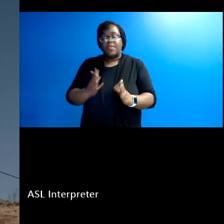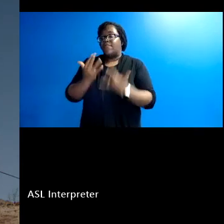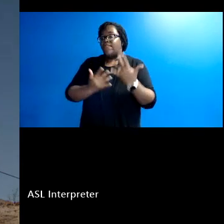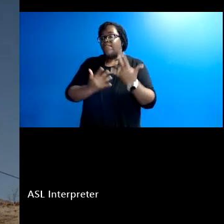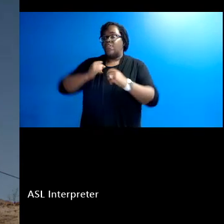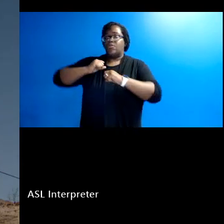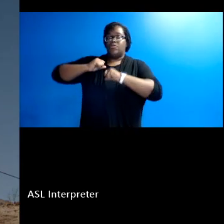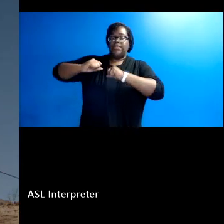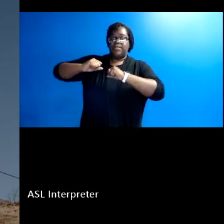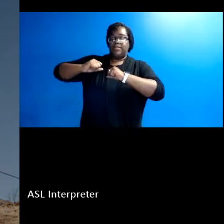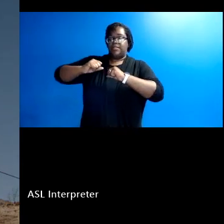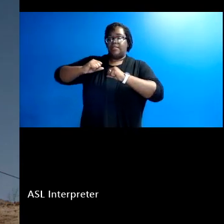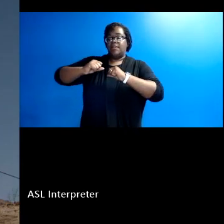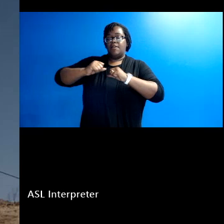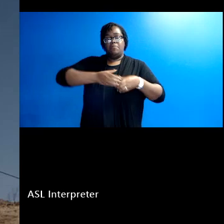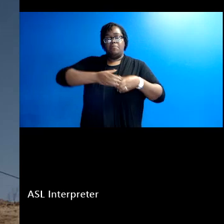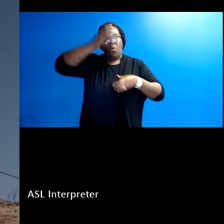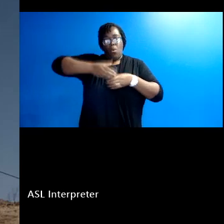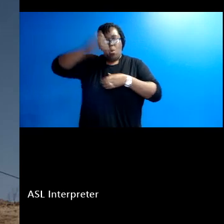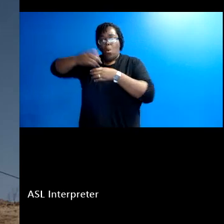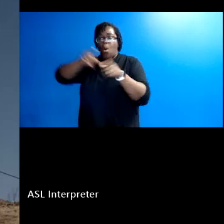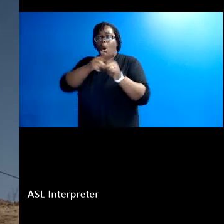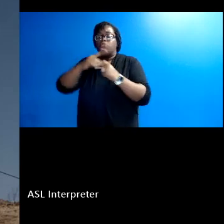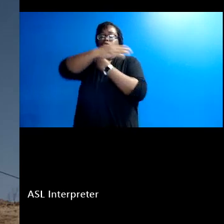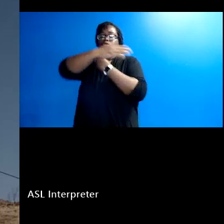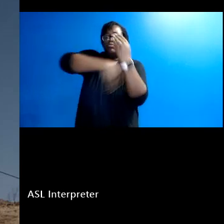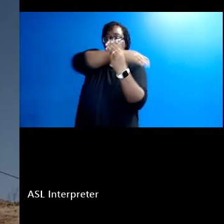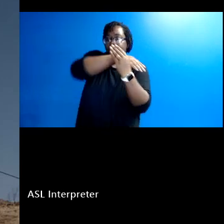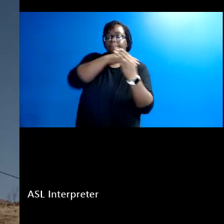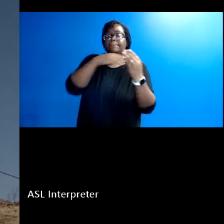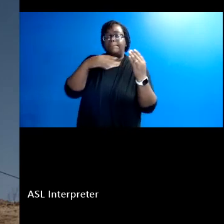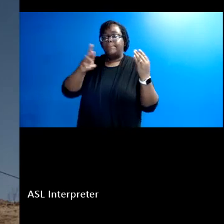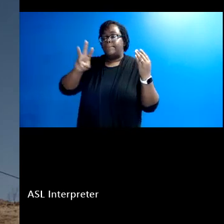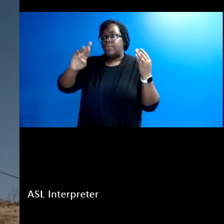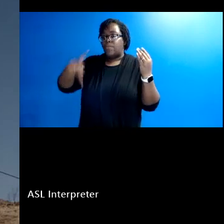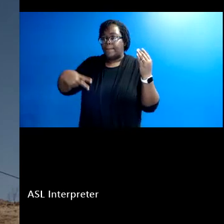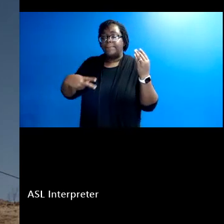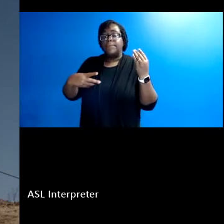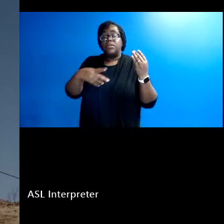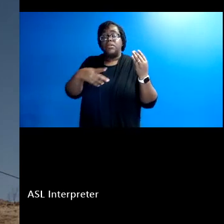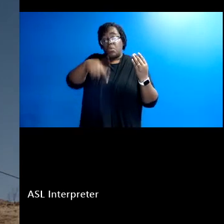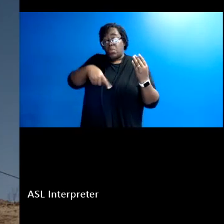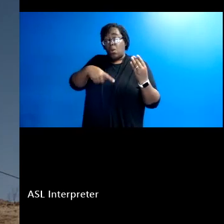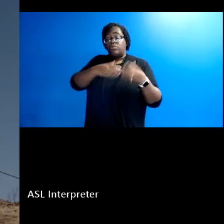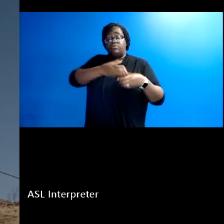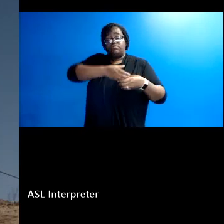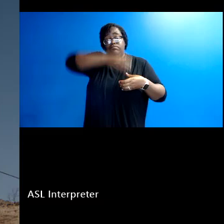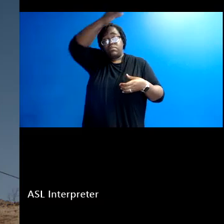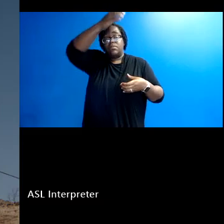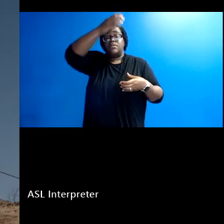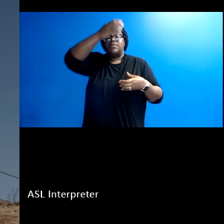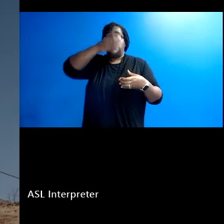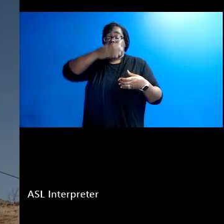and wrapped poles. What these are is fire-resistant poles, or poles that have a fire-resistant wrapping on